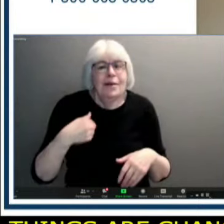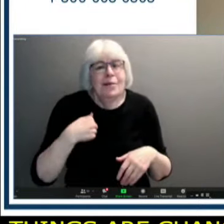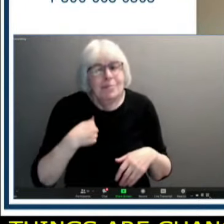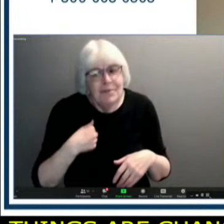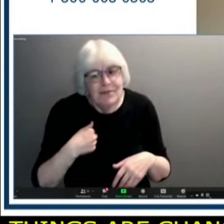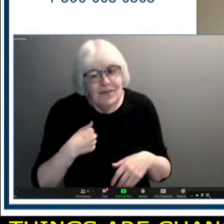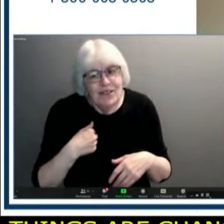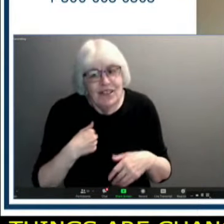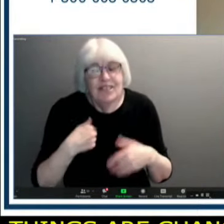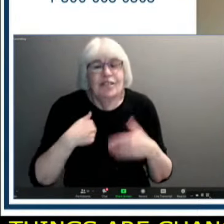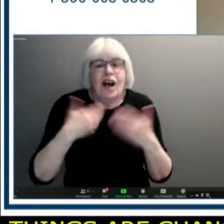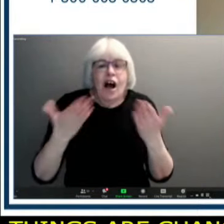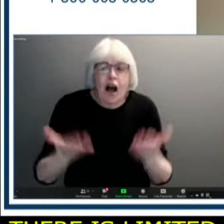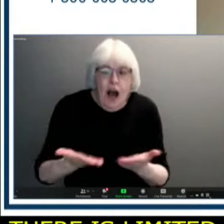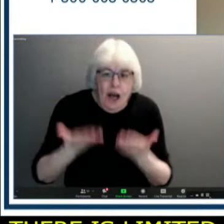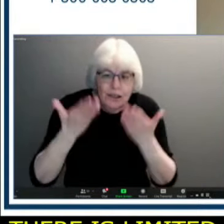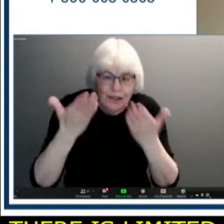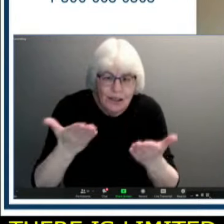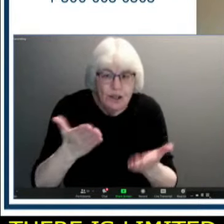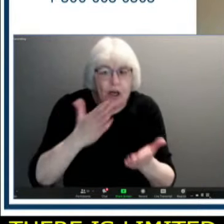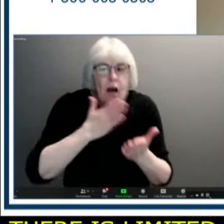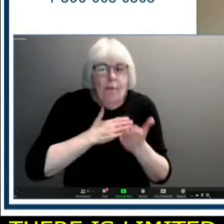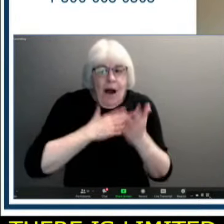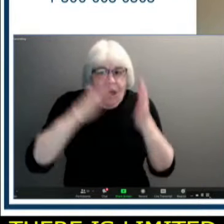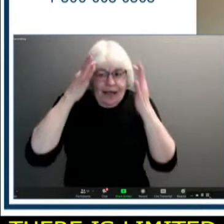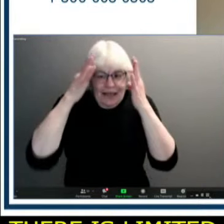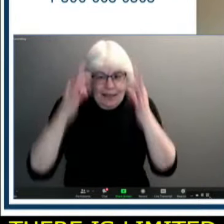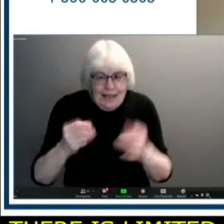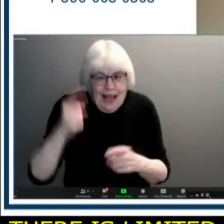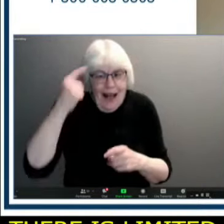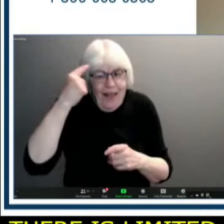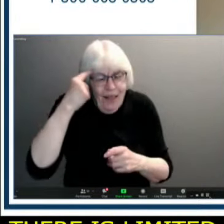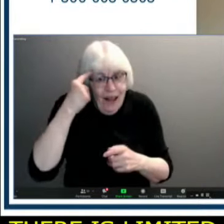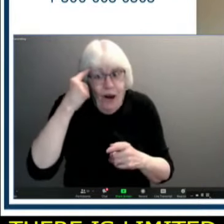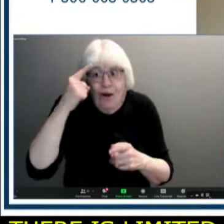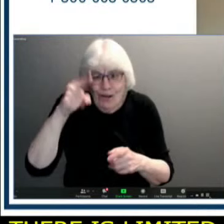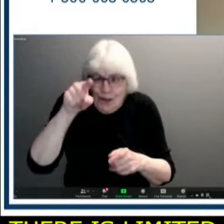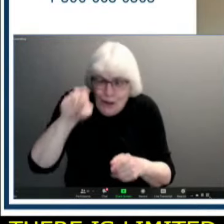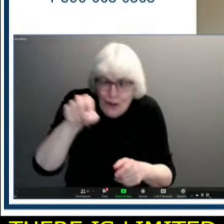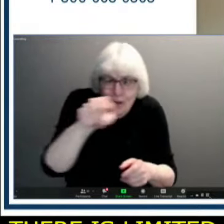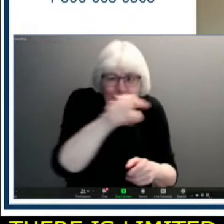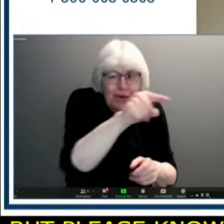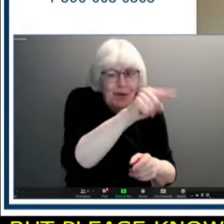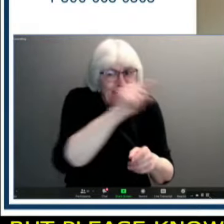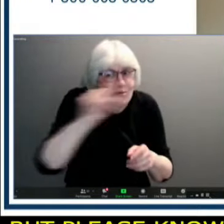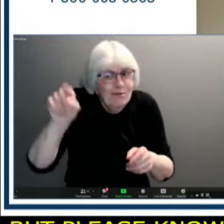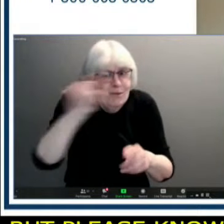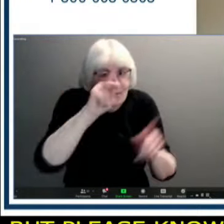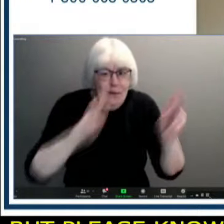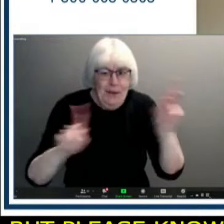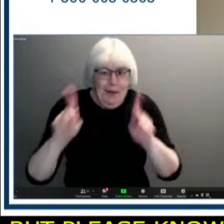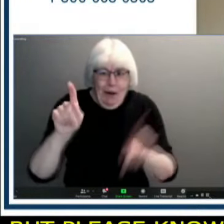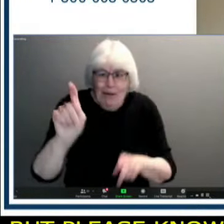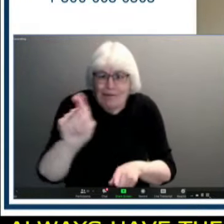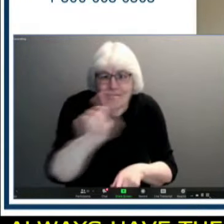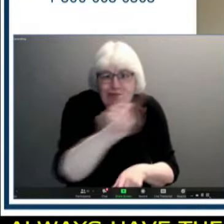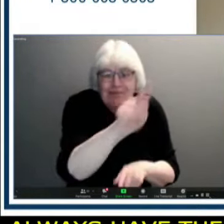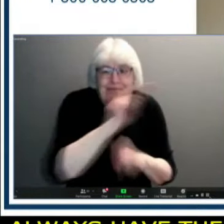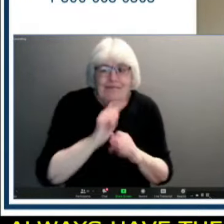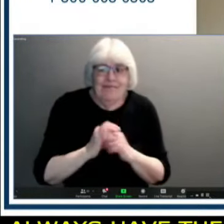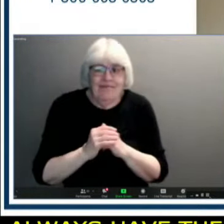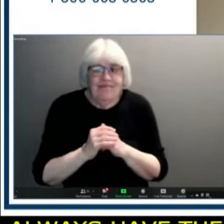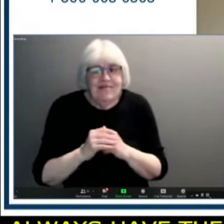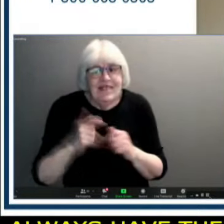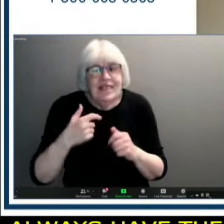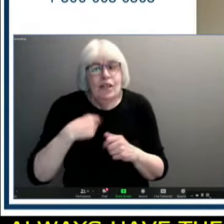decisions always have the best interests of all Nova Scotians in mind. So again, I'm asking for your help and your